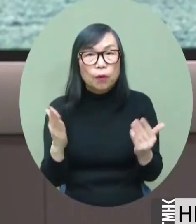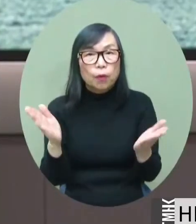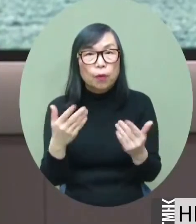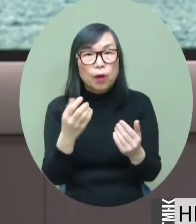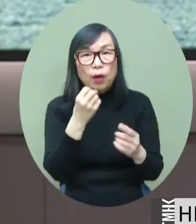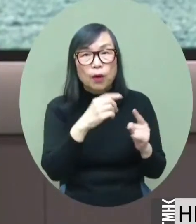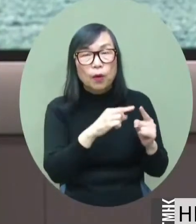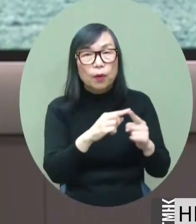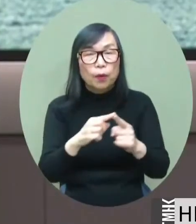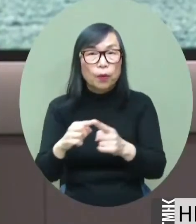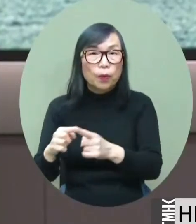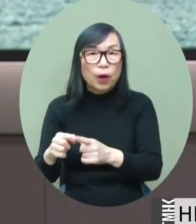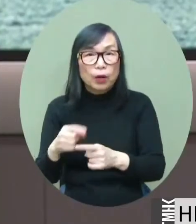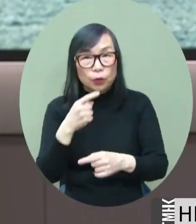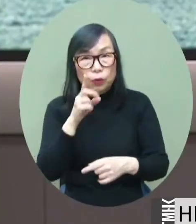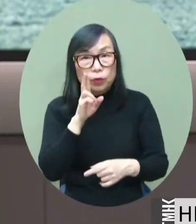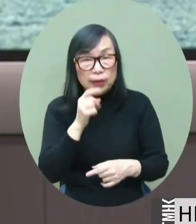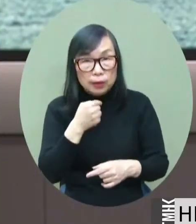the government